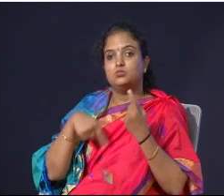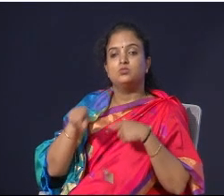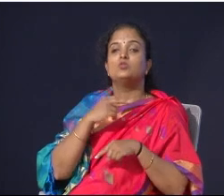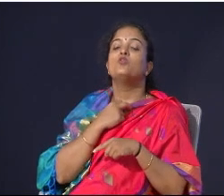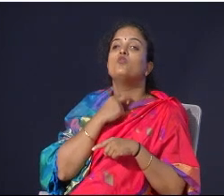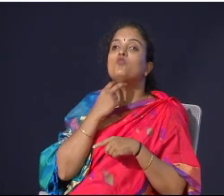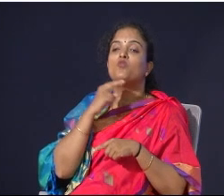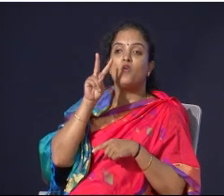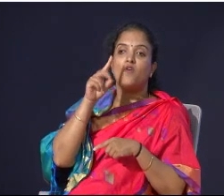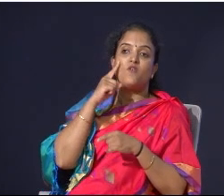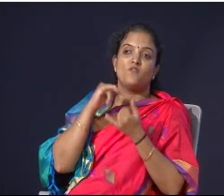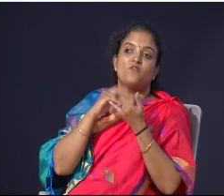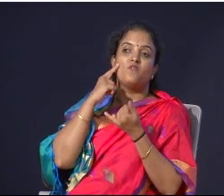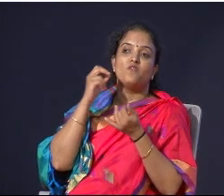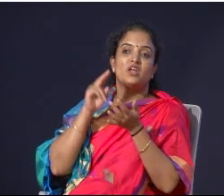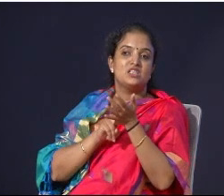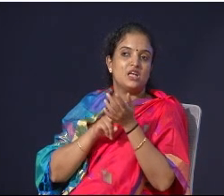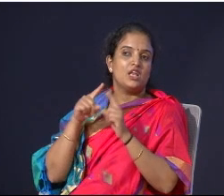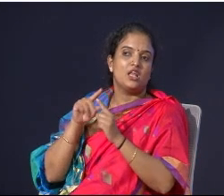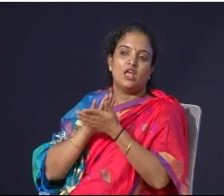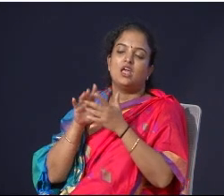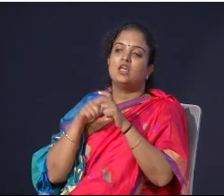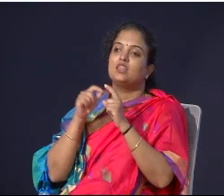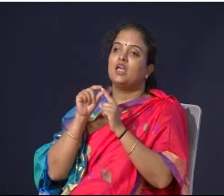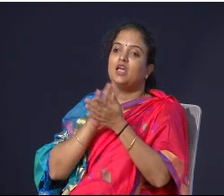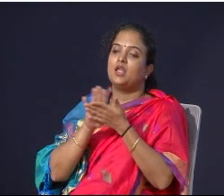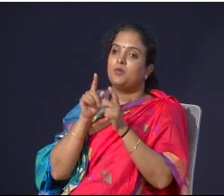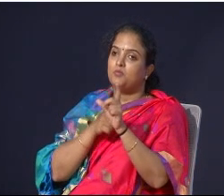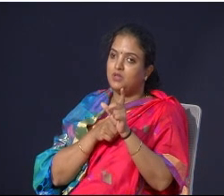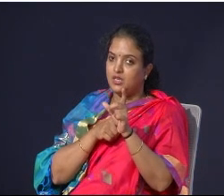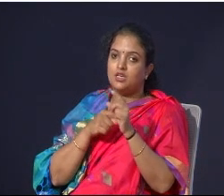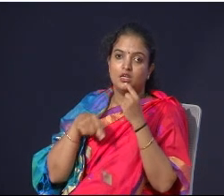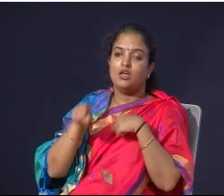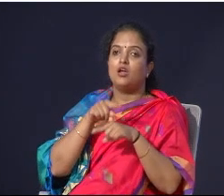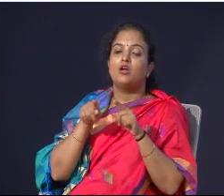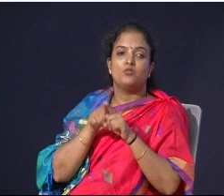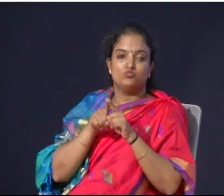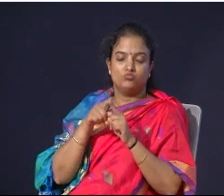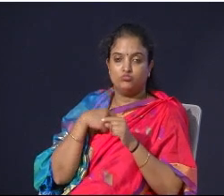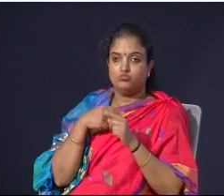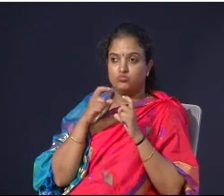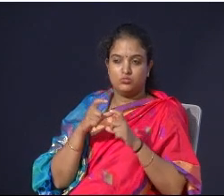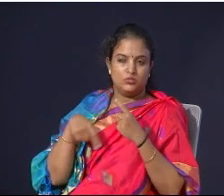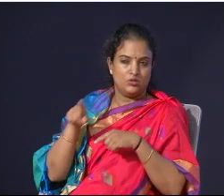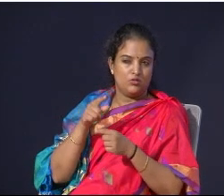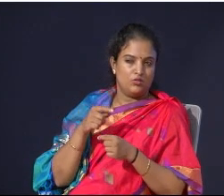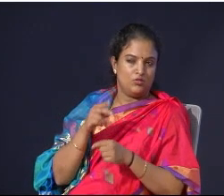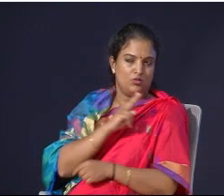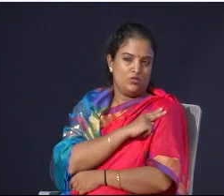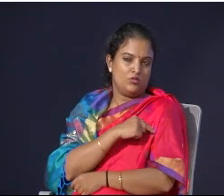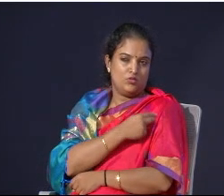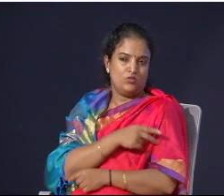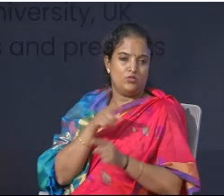vision therapy and neurodevelopmental care, was conferred upon doctor's degree by